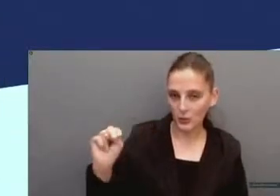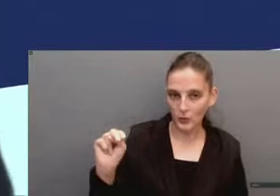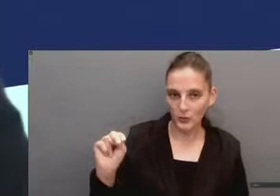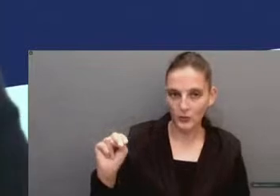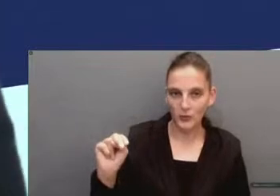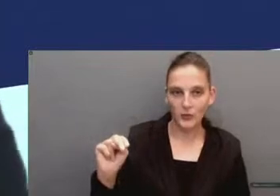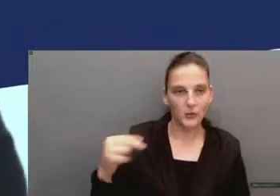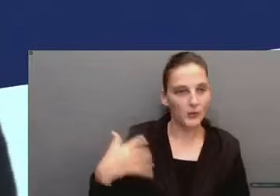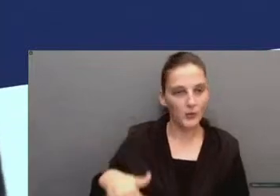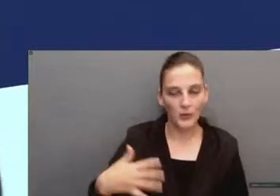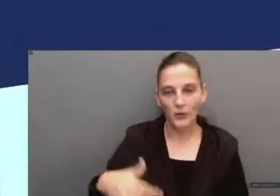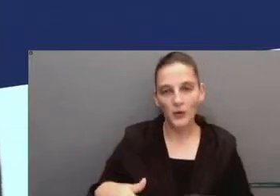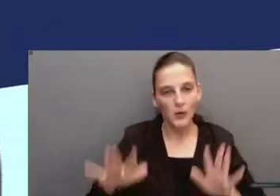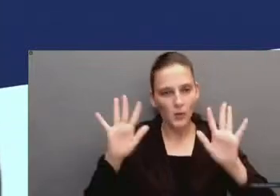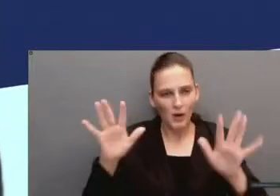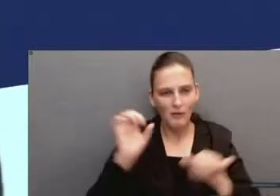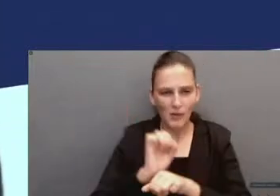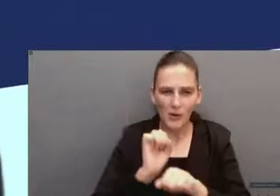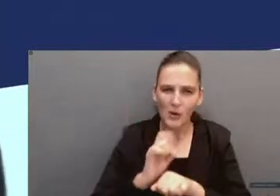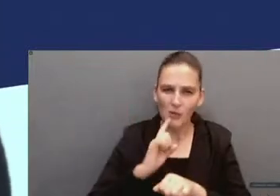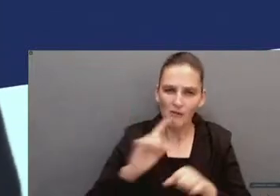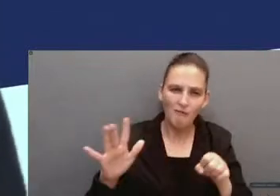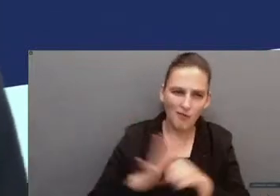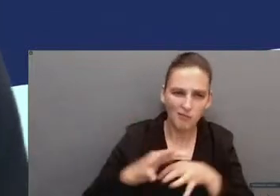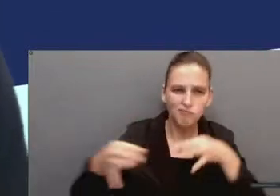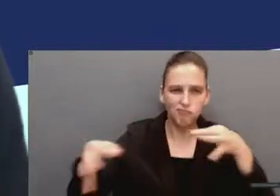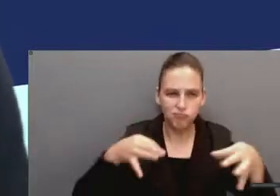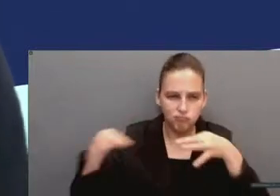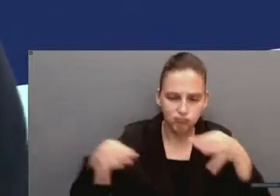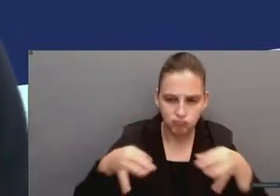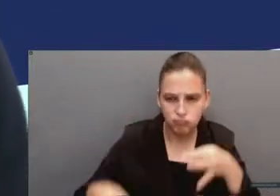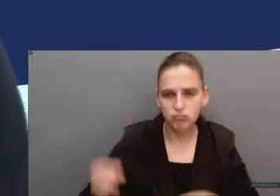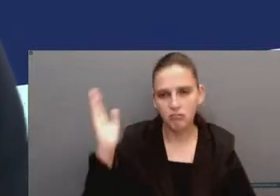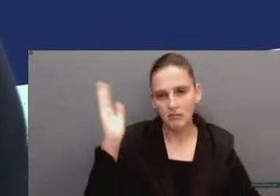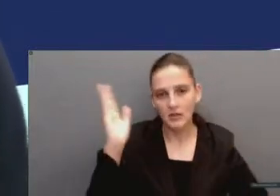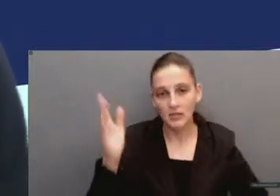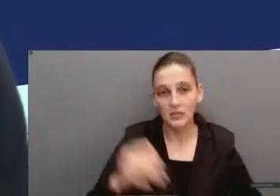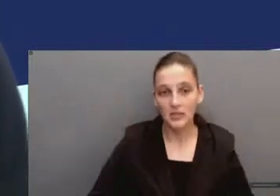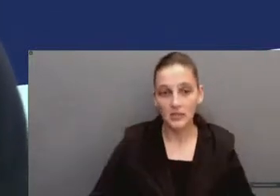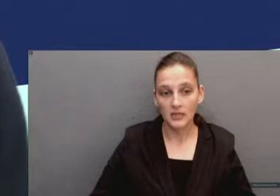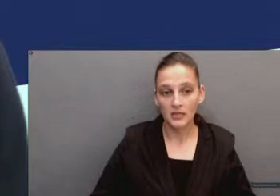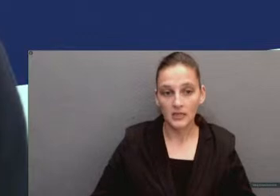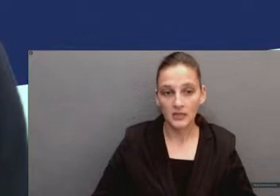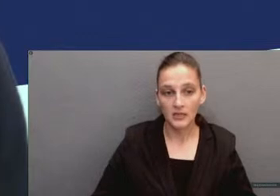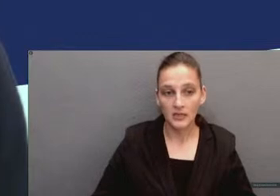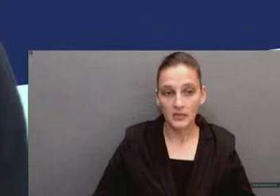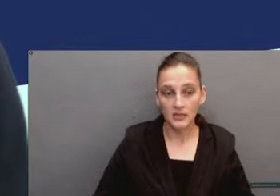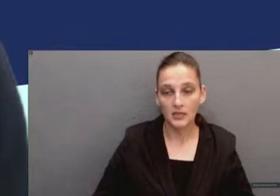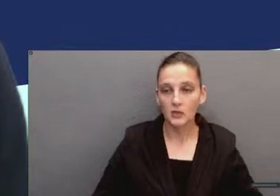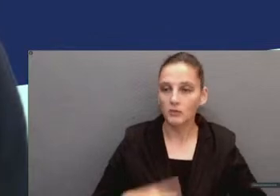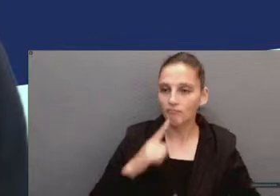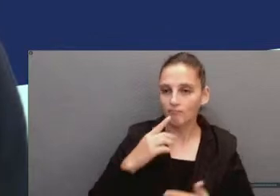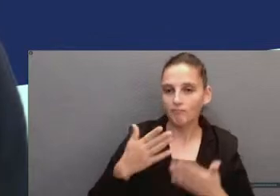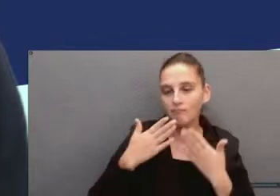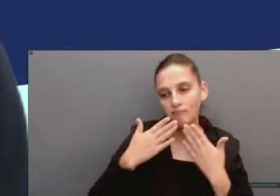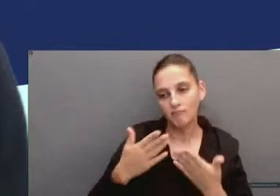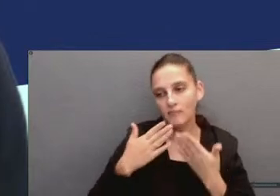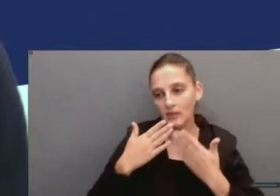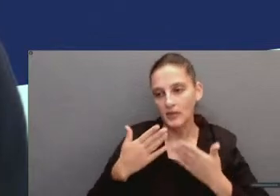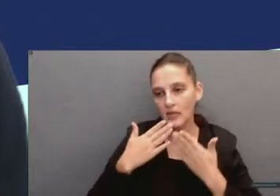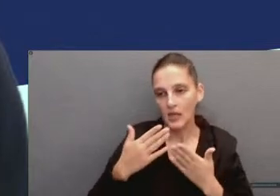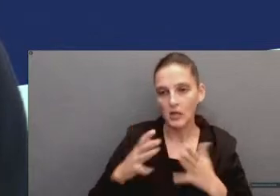Incredible. I mean, comprehensive. It's as Dr. Okafor said, the namesake meeting. And so thank you so much to